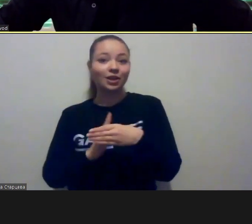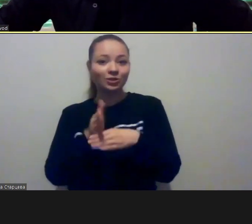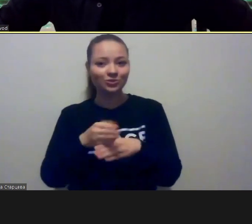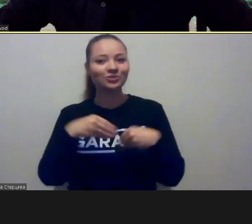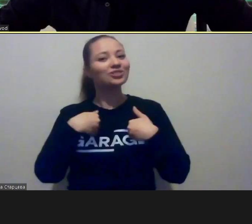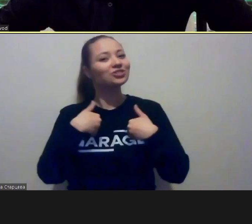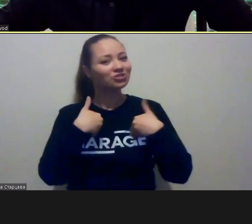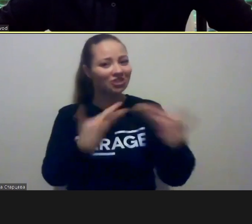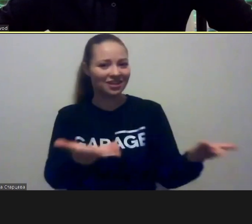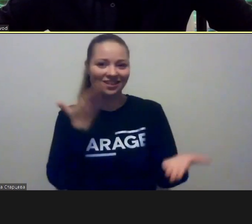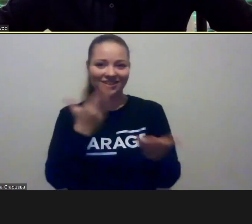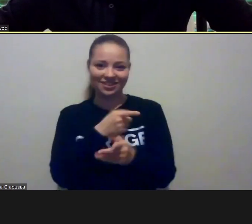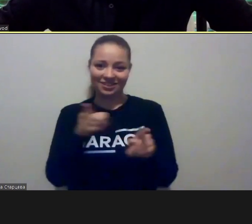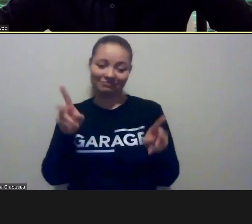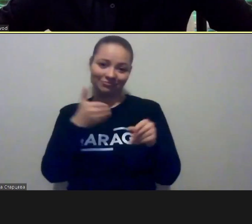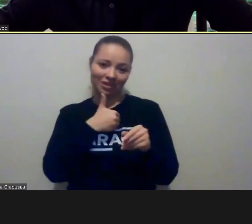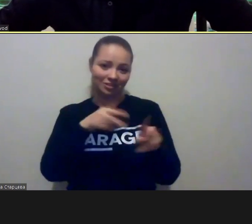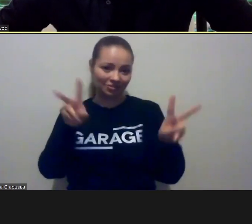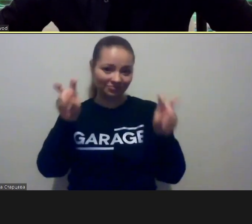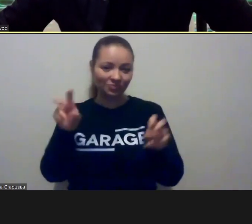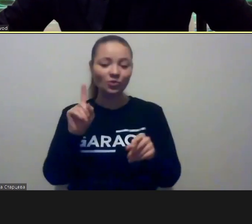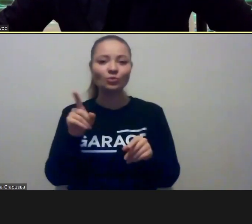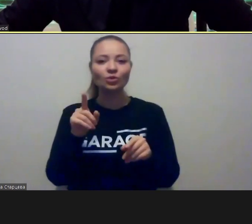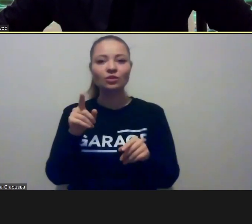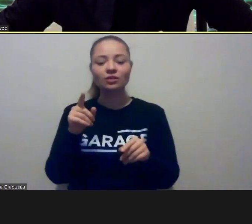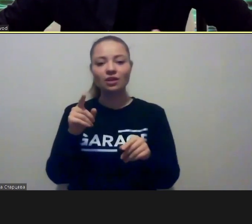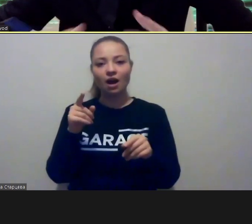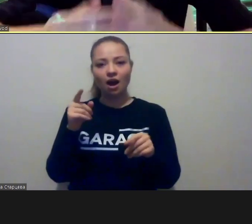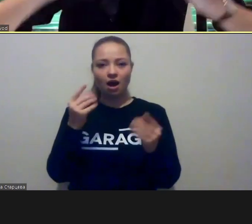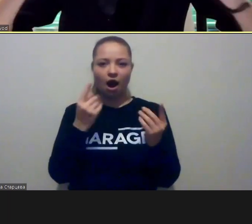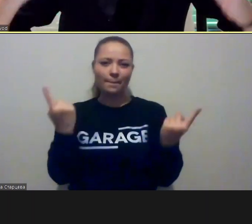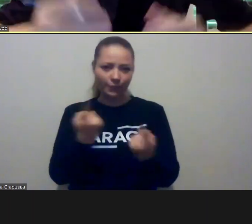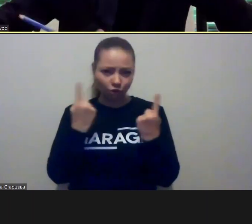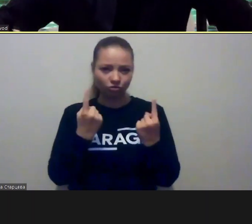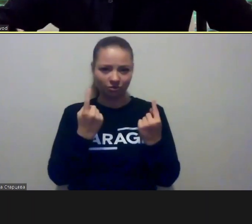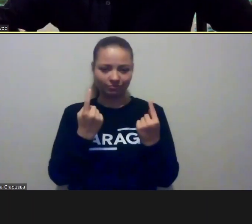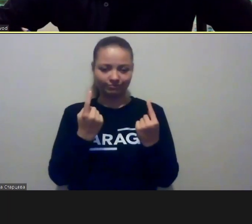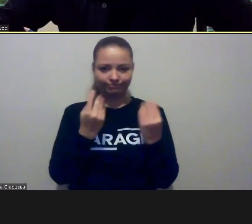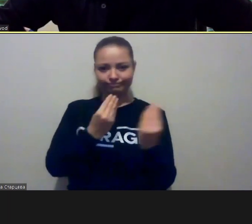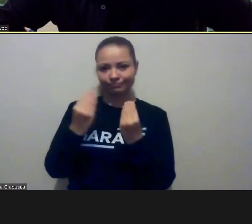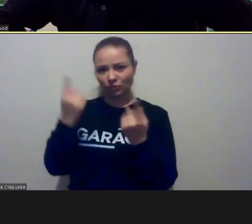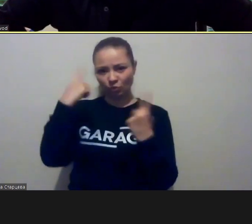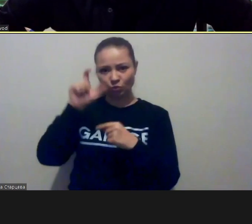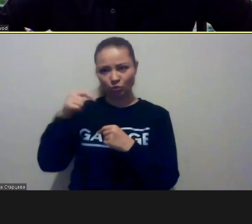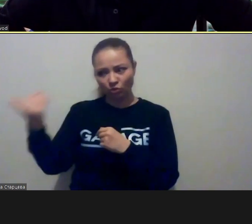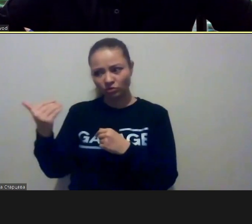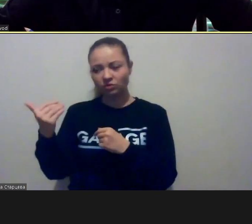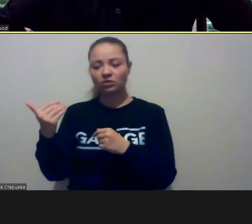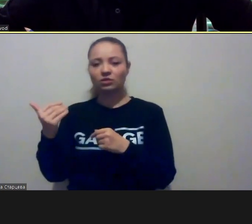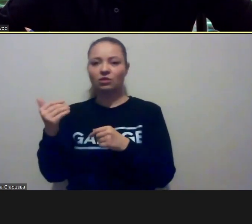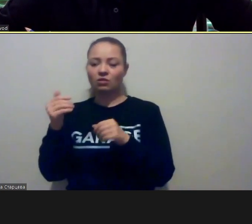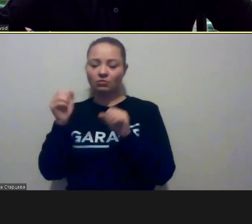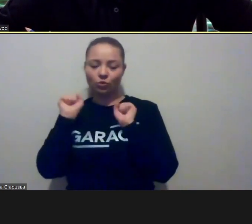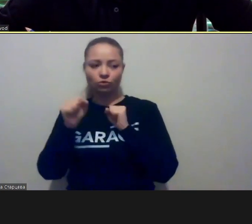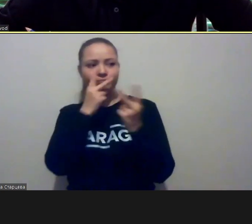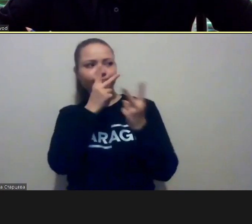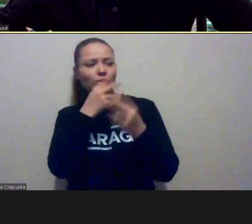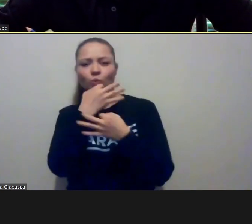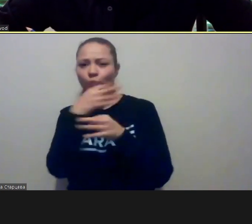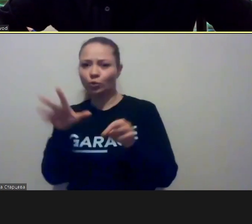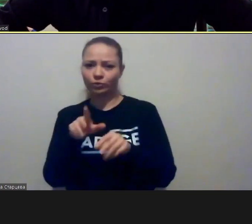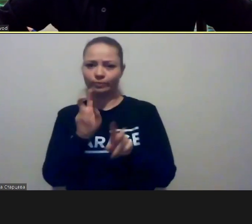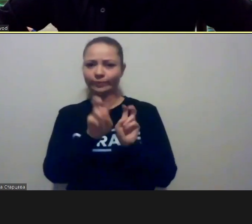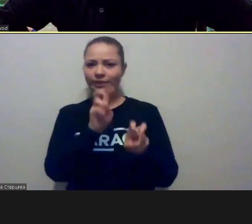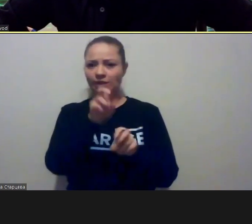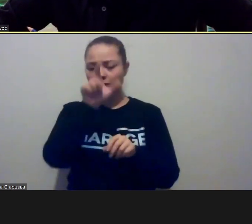complicated but also accessible and generous, because then the artwork is visible for